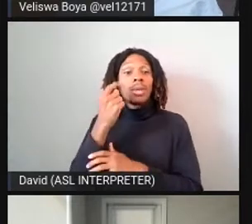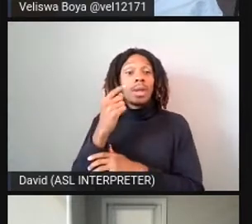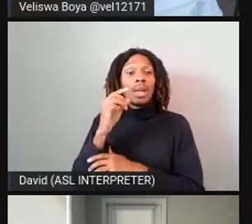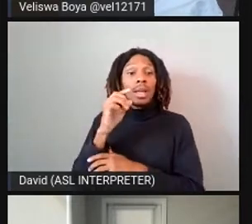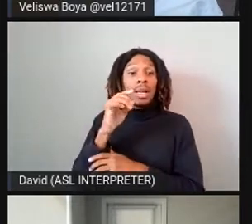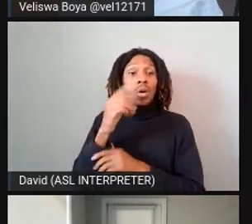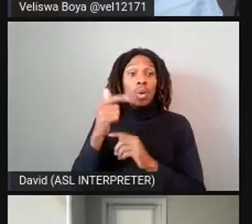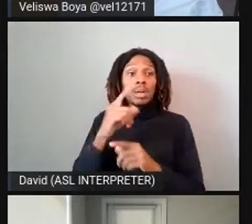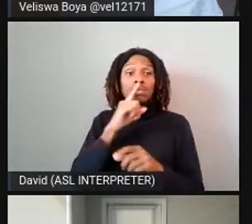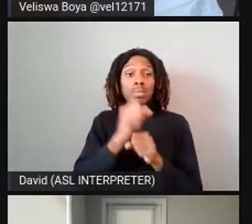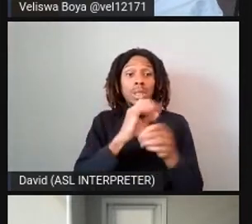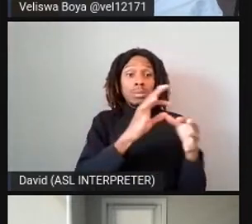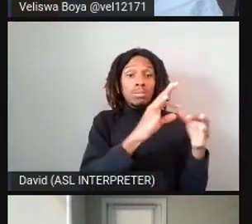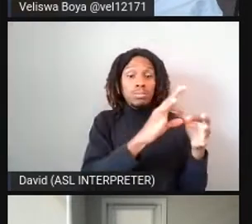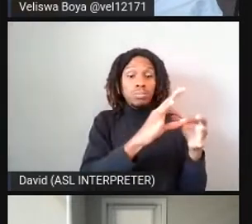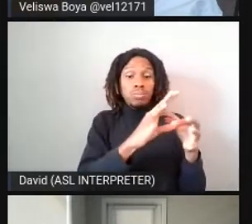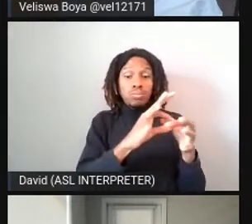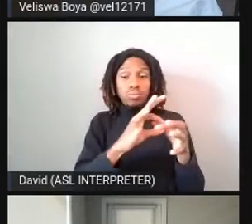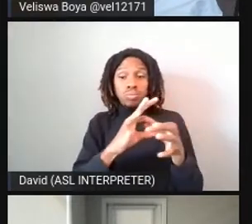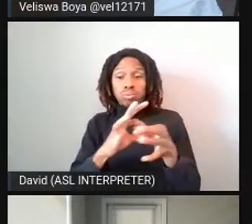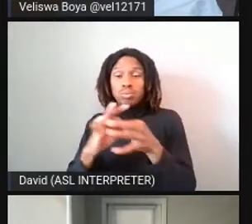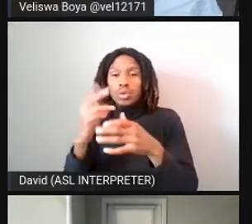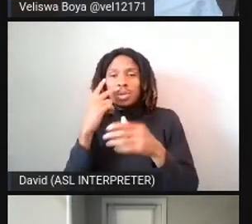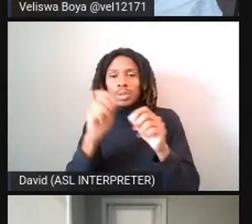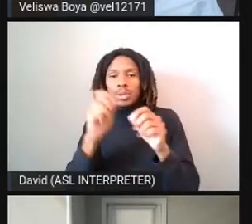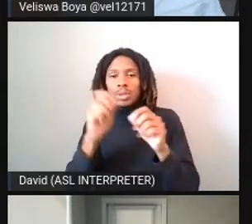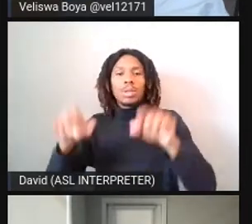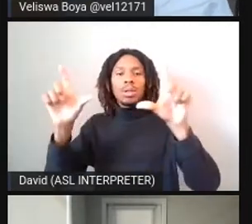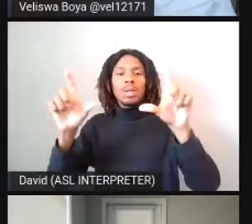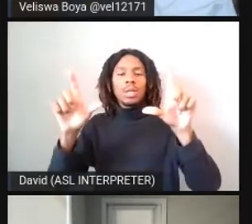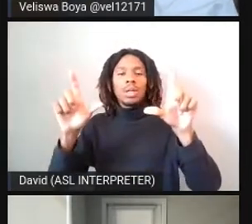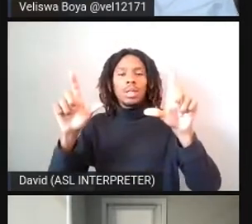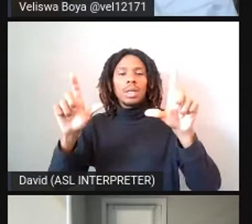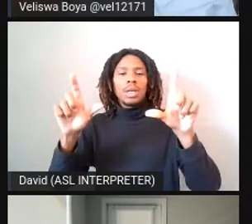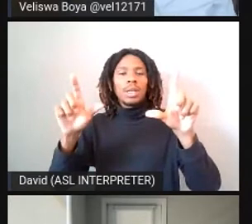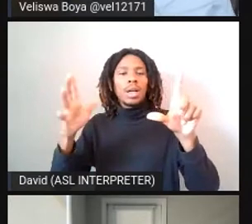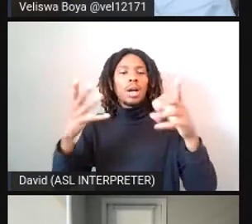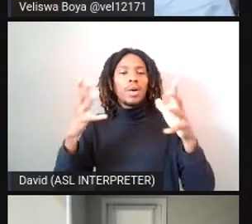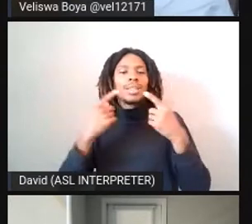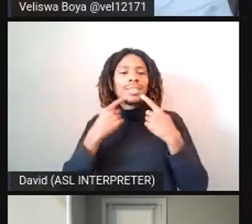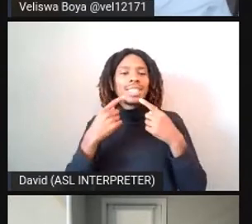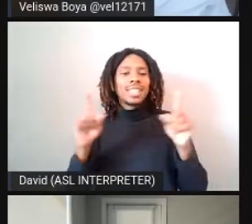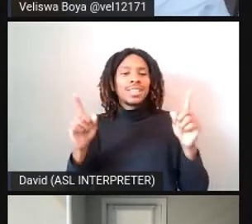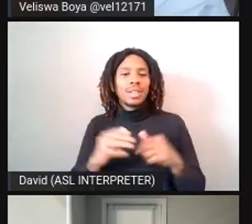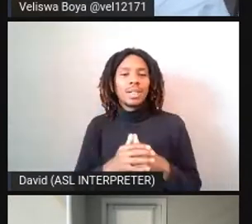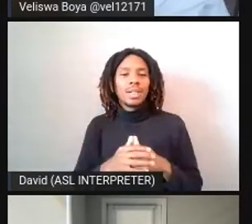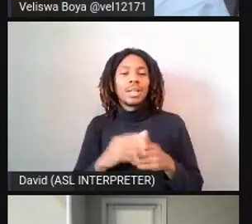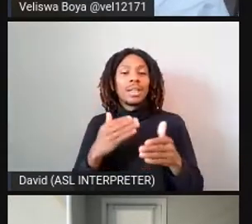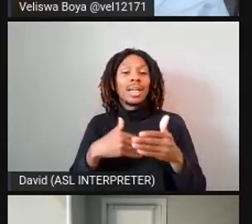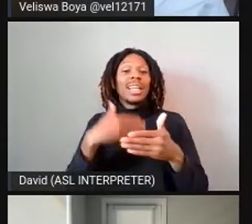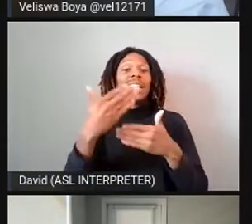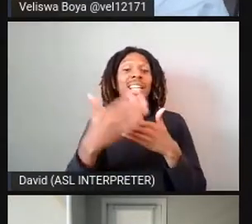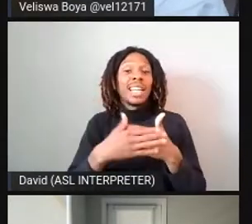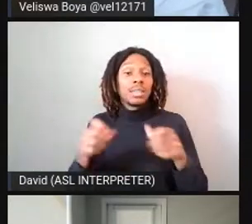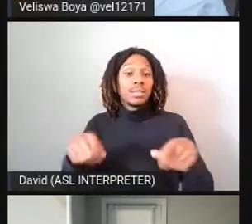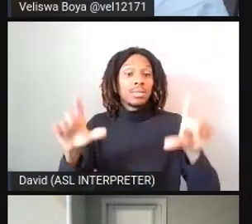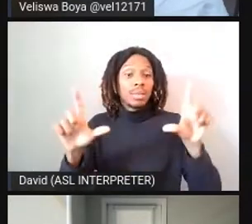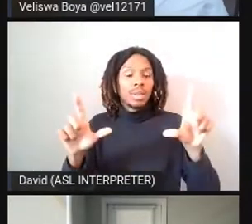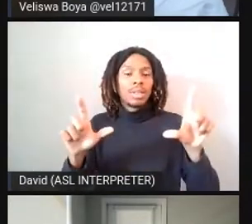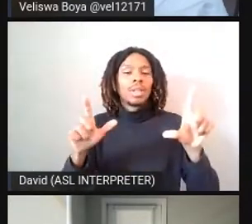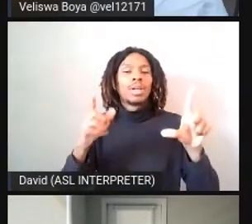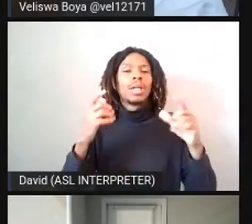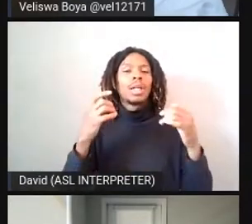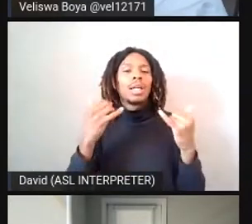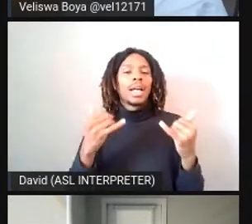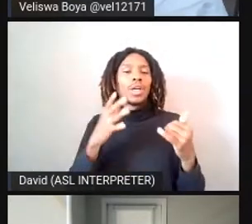happens, this is what you're going to see. You will see that the linking has been successful. So then the next phase, you are now going